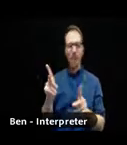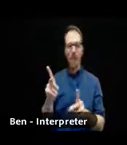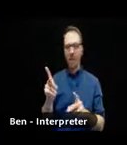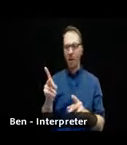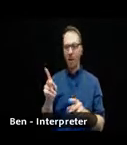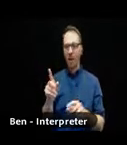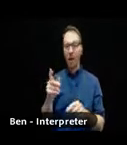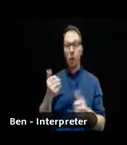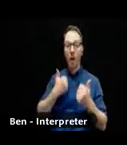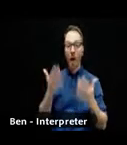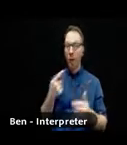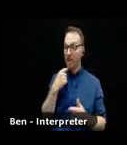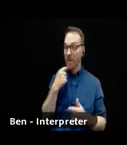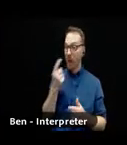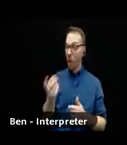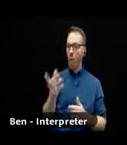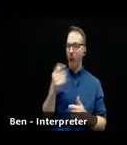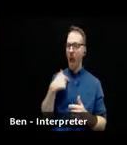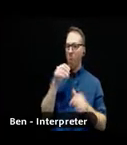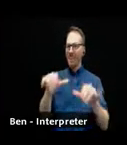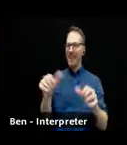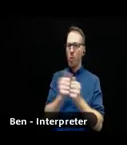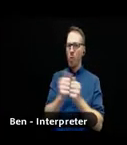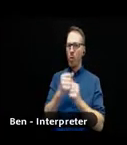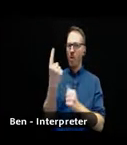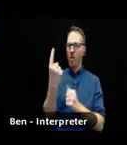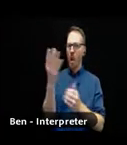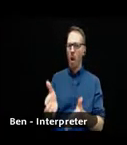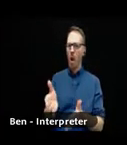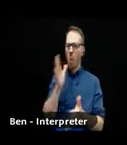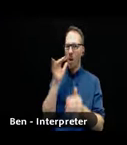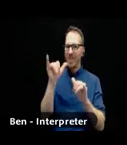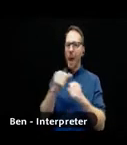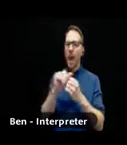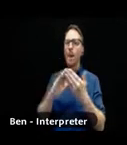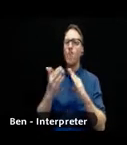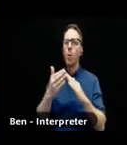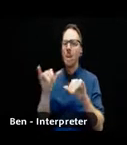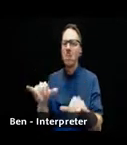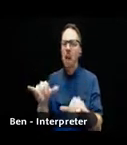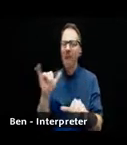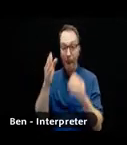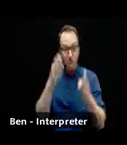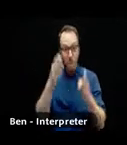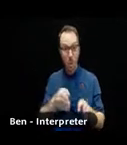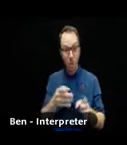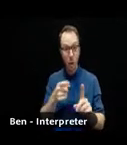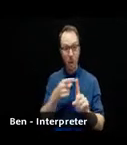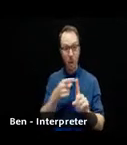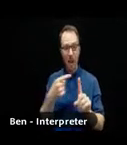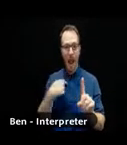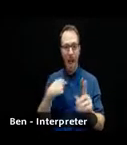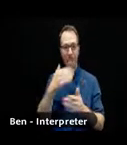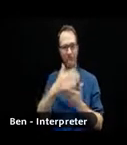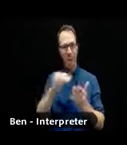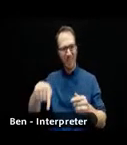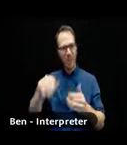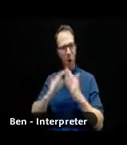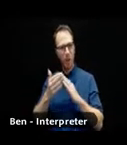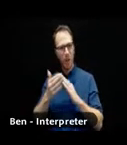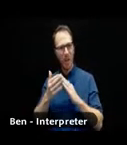survivors are telling you that they're going to stay together with someone or that they're going to stay in community with someone, right? This person, I'm a part of this community, this